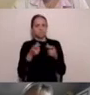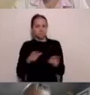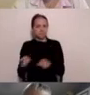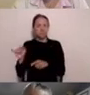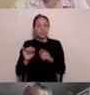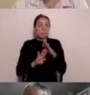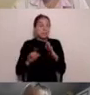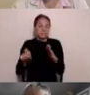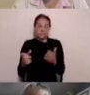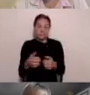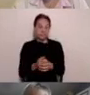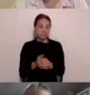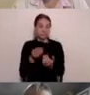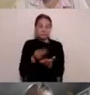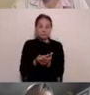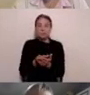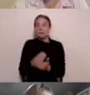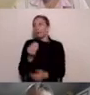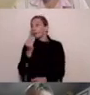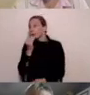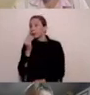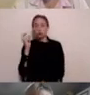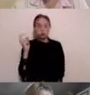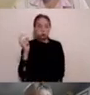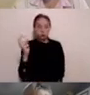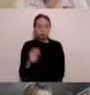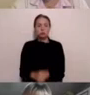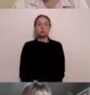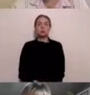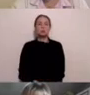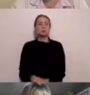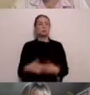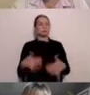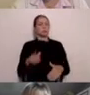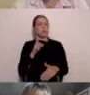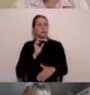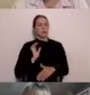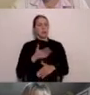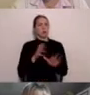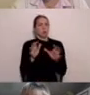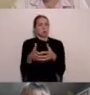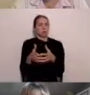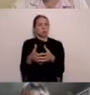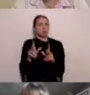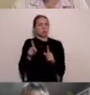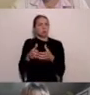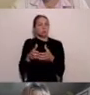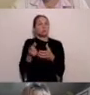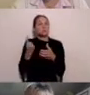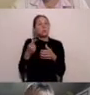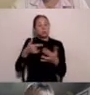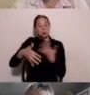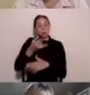needs, financial, food, transportation. And really for our demographic in particular, social isolation of